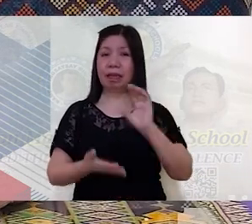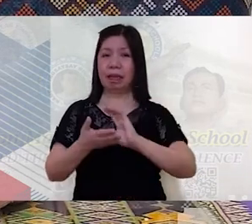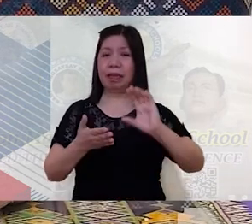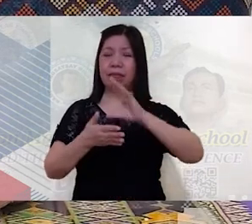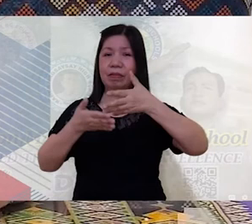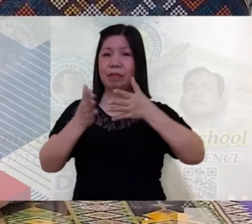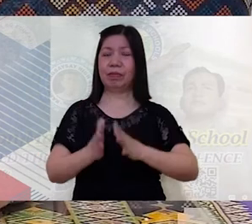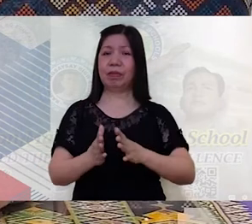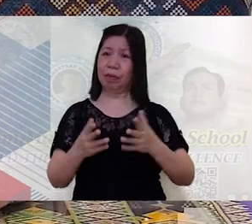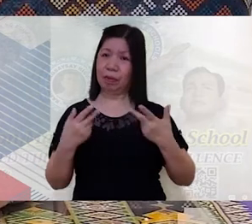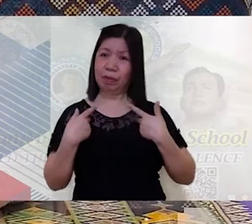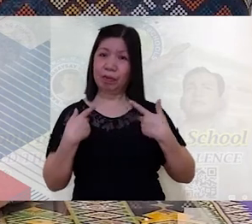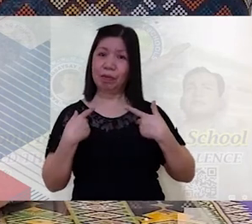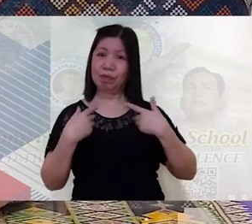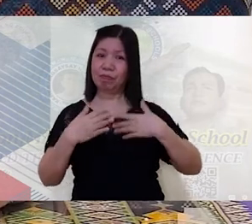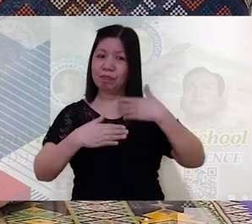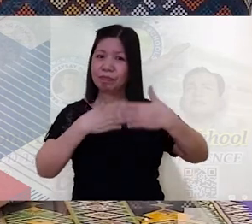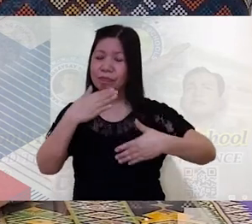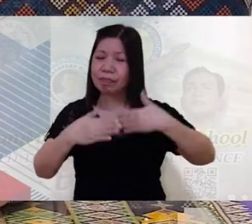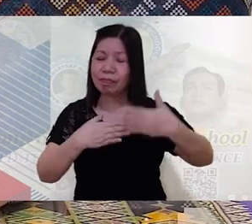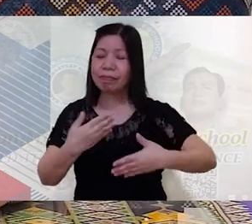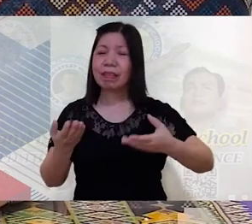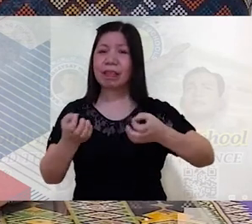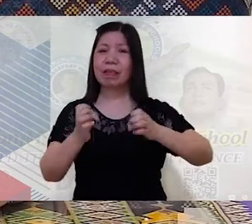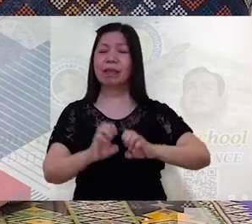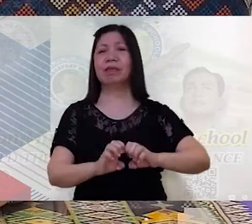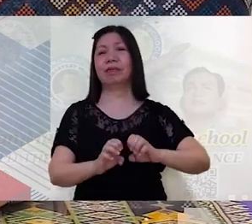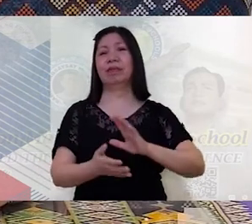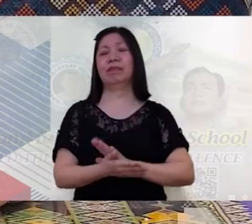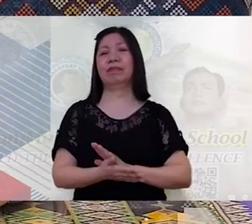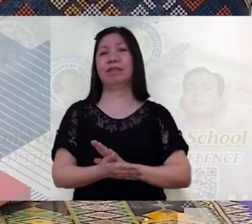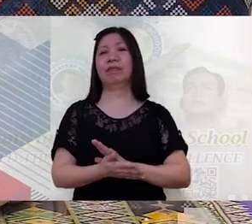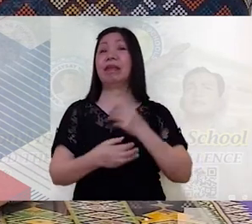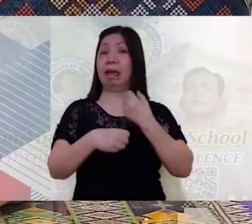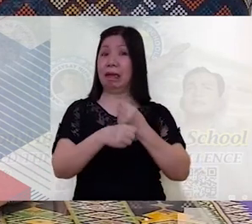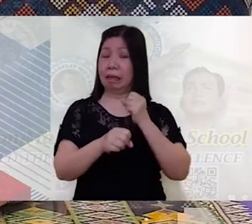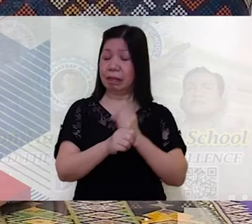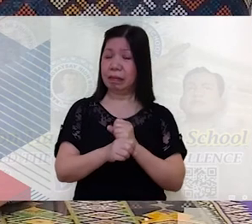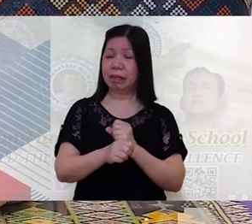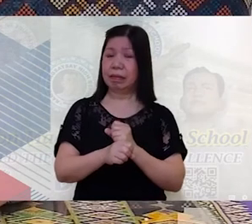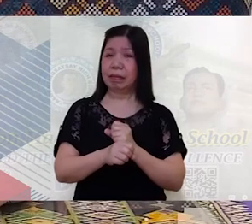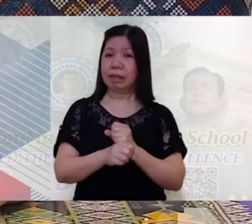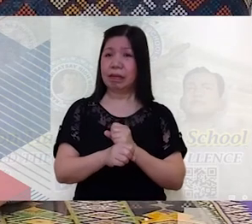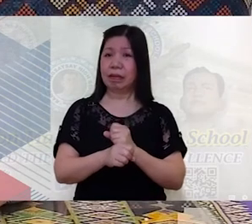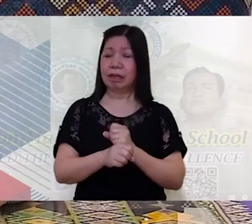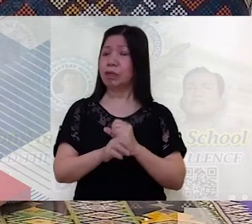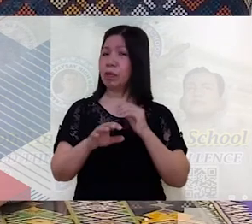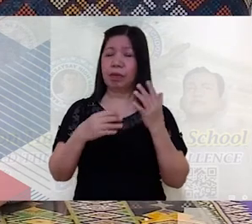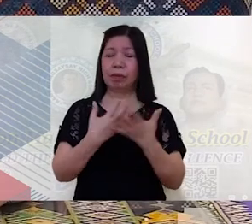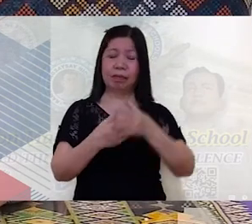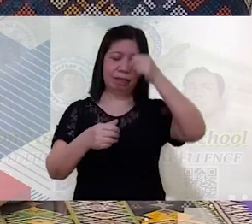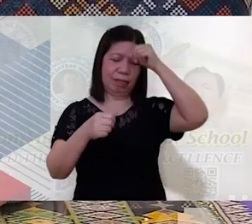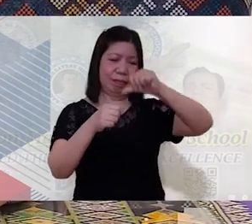student, we had a series of events which were designed to embed in